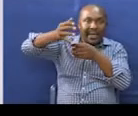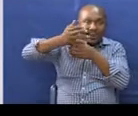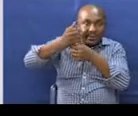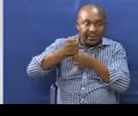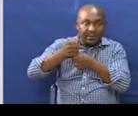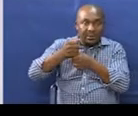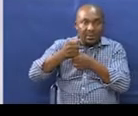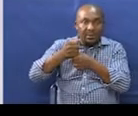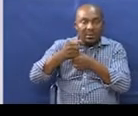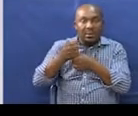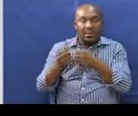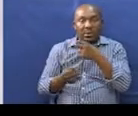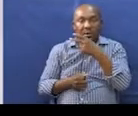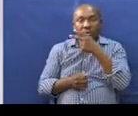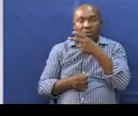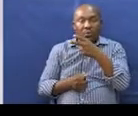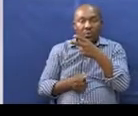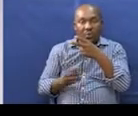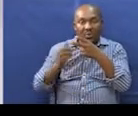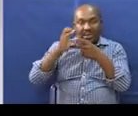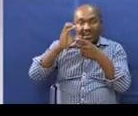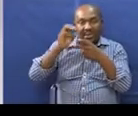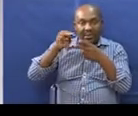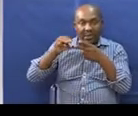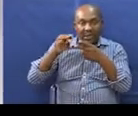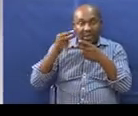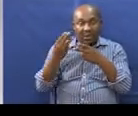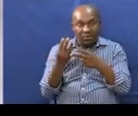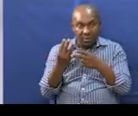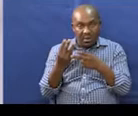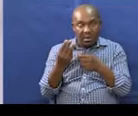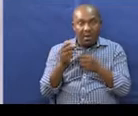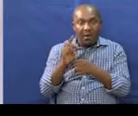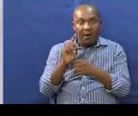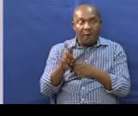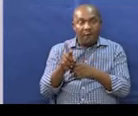2 centimeter cubed of solution